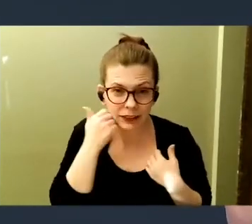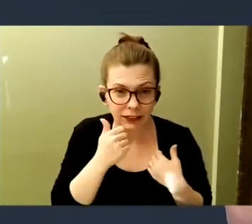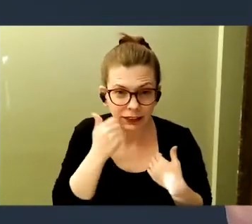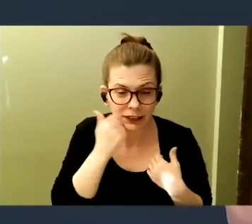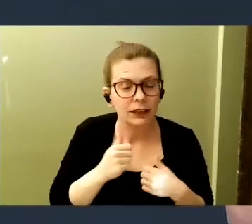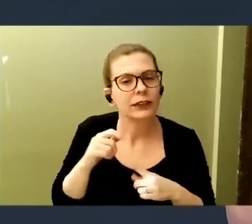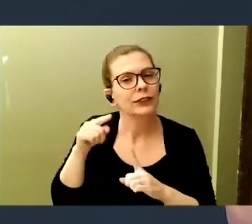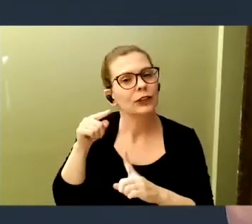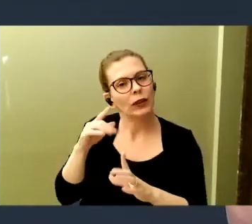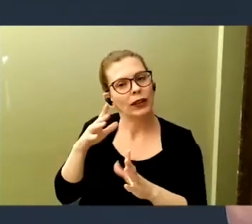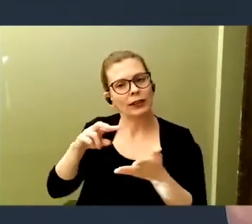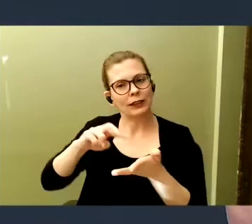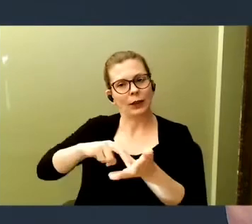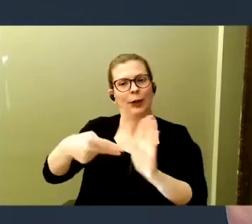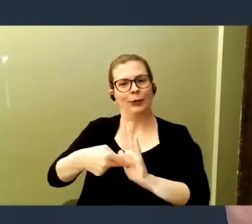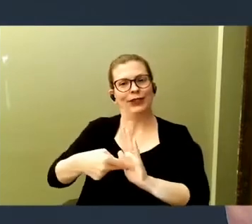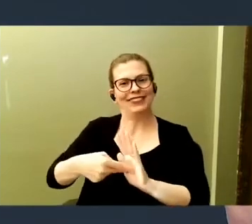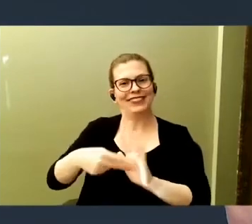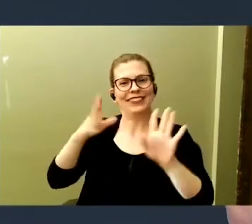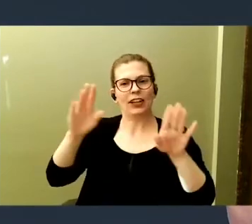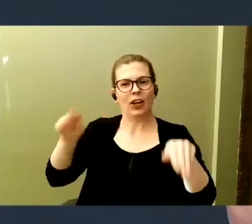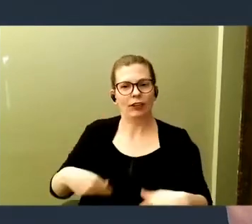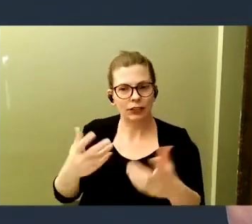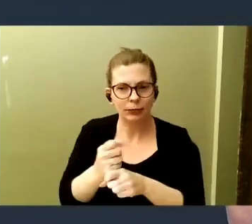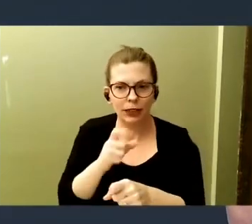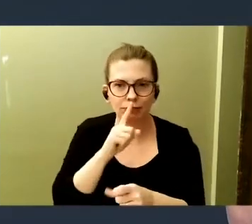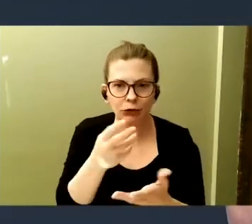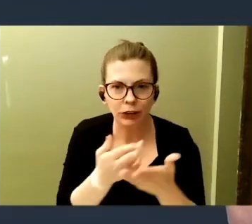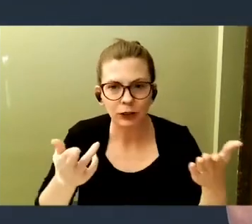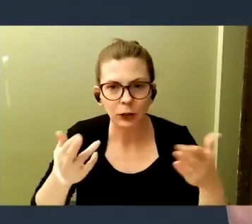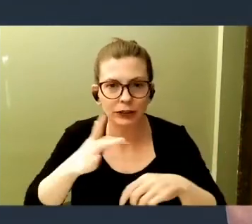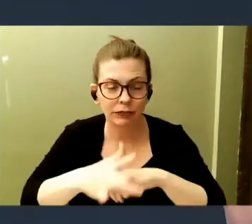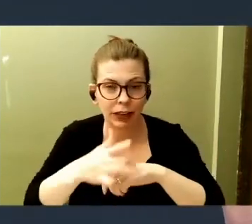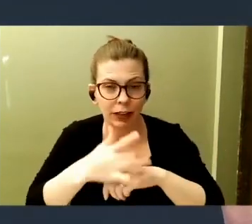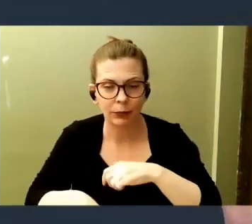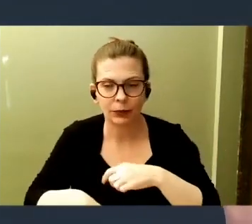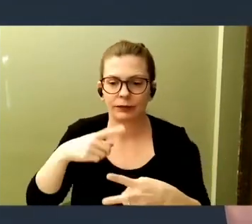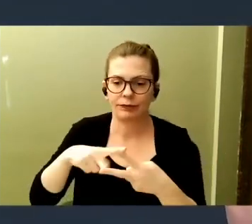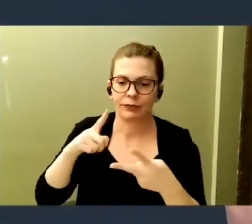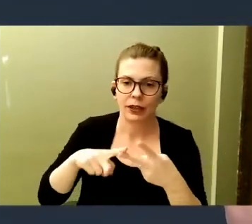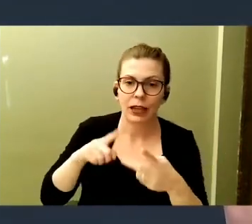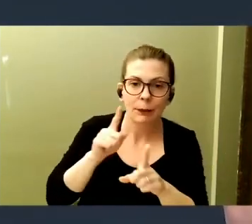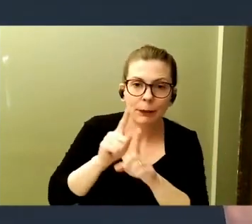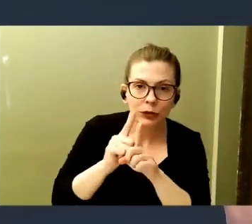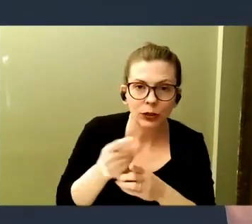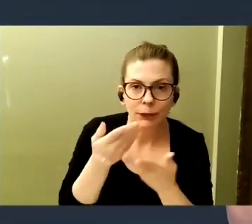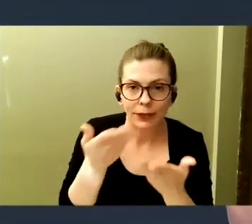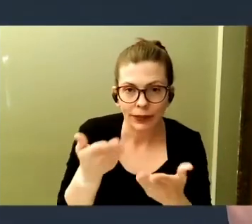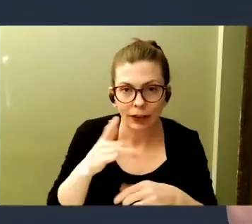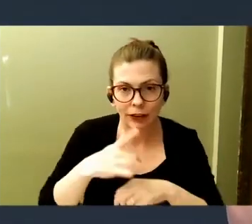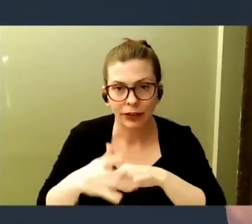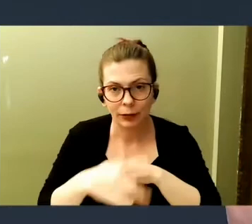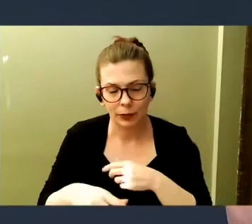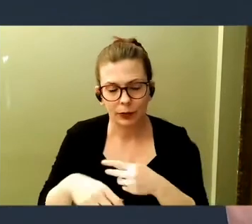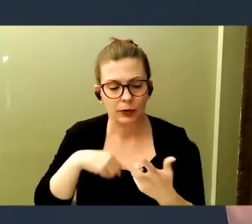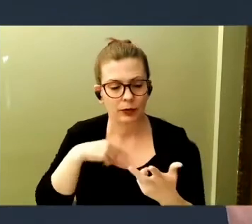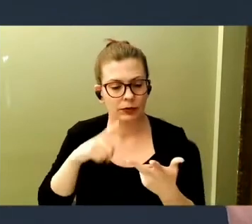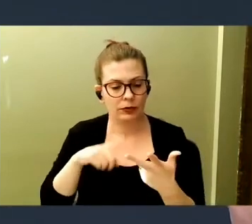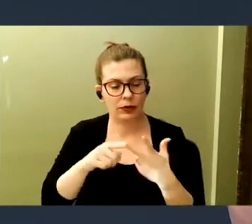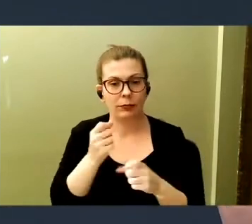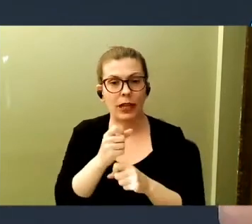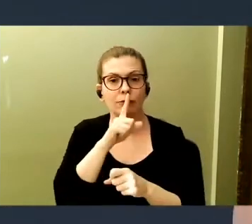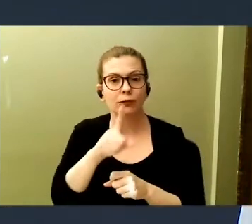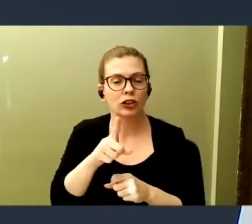this offering, of making sure resources there, making sure mentorship is there, making sure it is absolutely